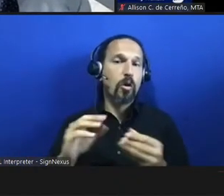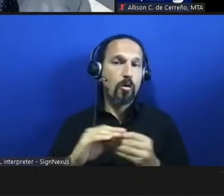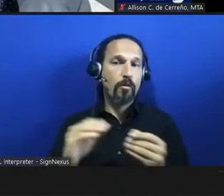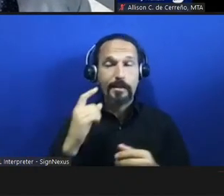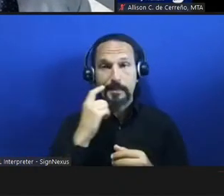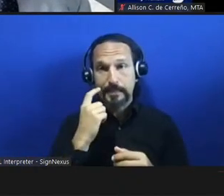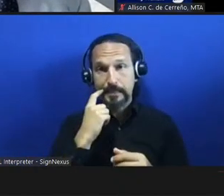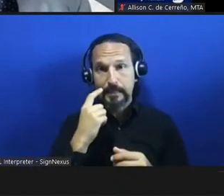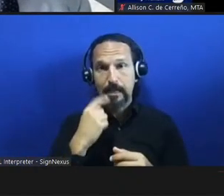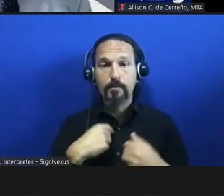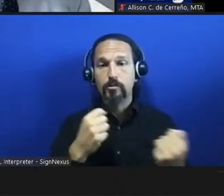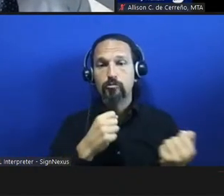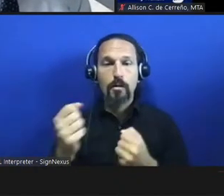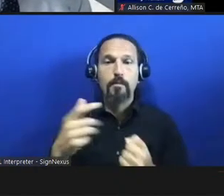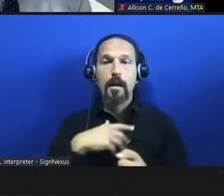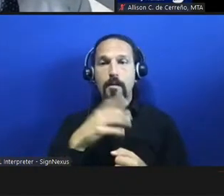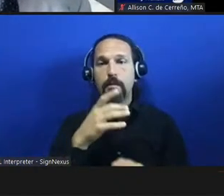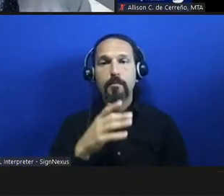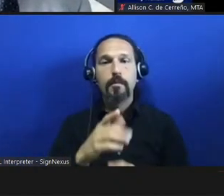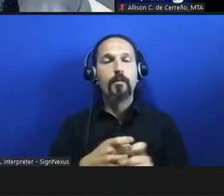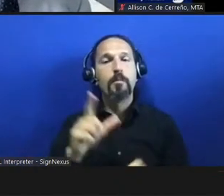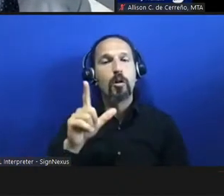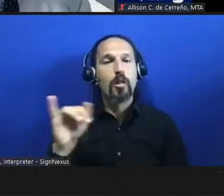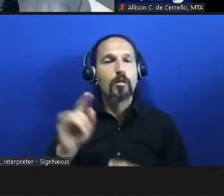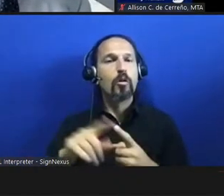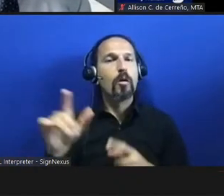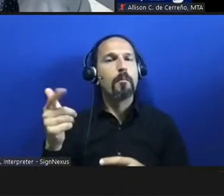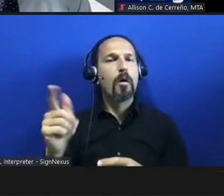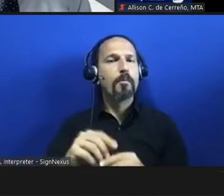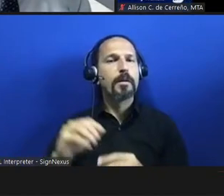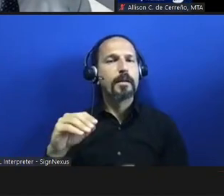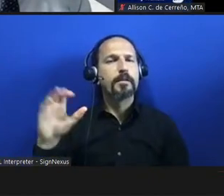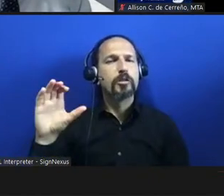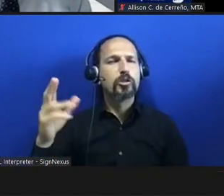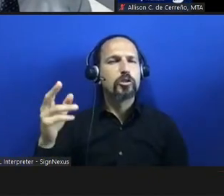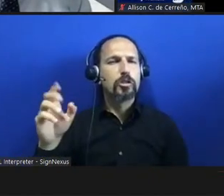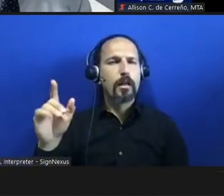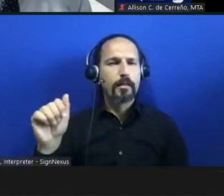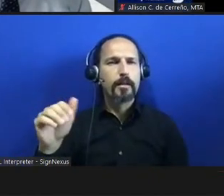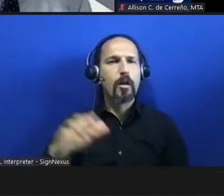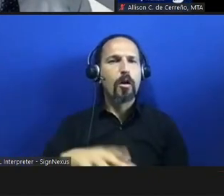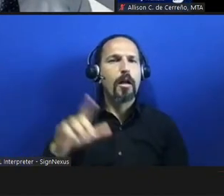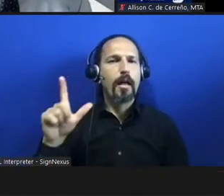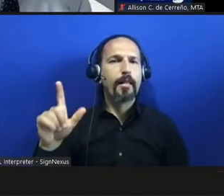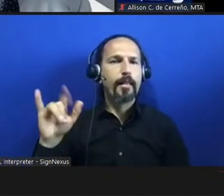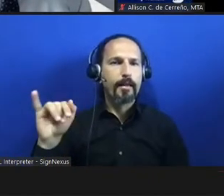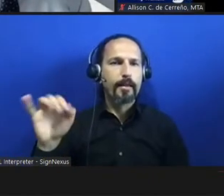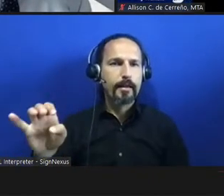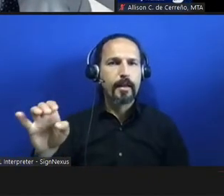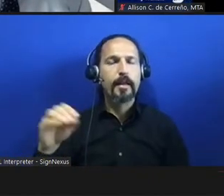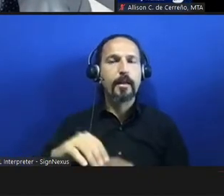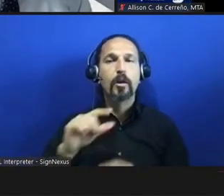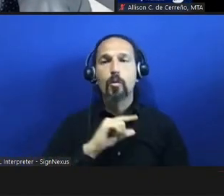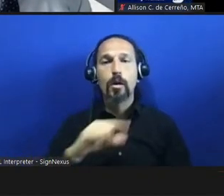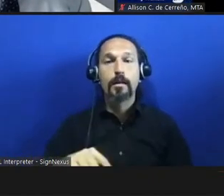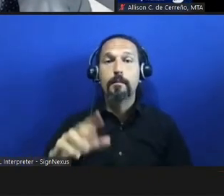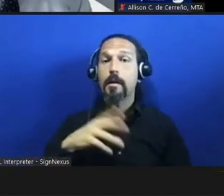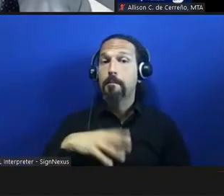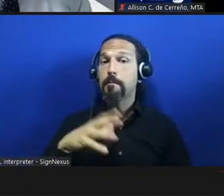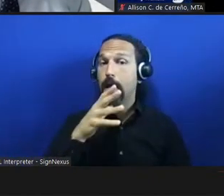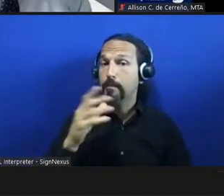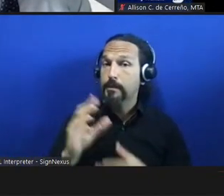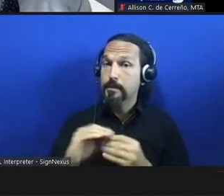recently I was driving my mother from Long Island to her apartment in Chelsea we were on the LIE and at some point in Queens my mother said